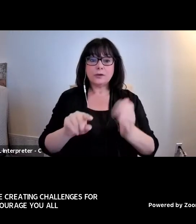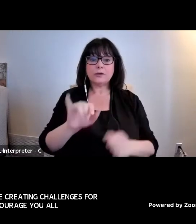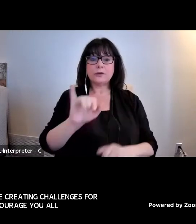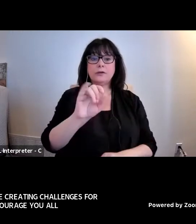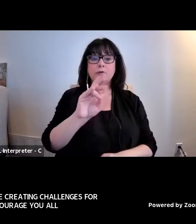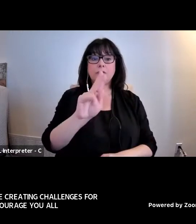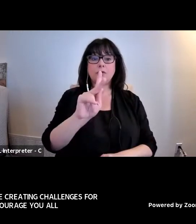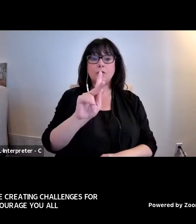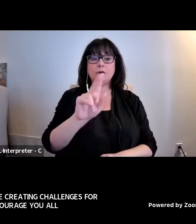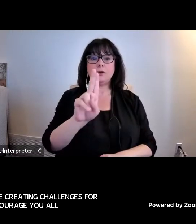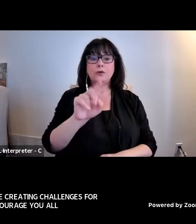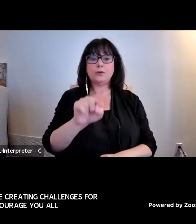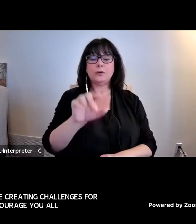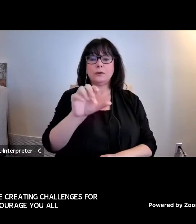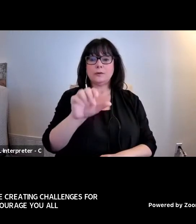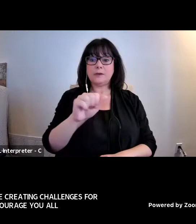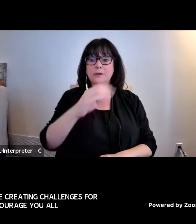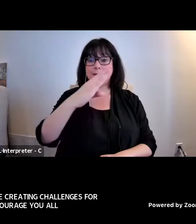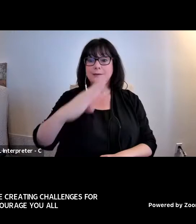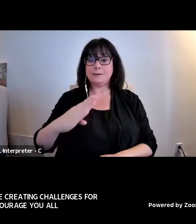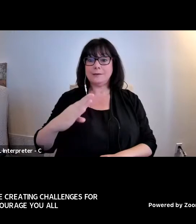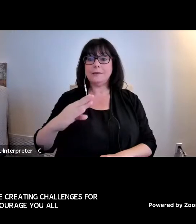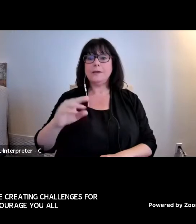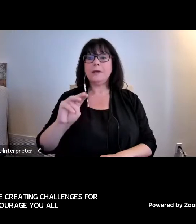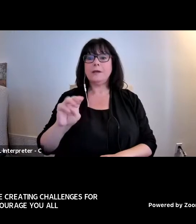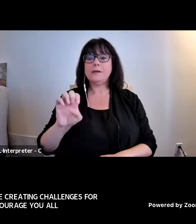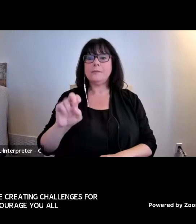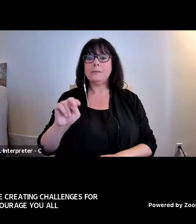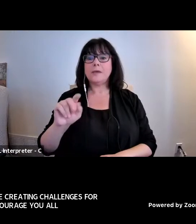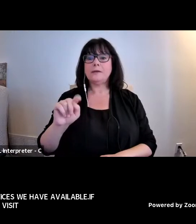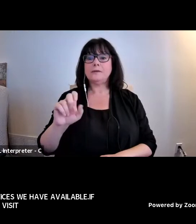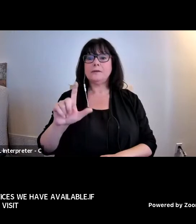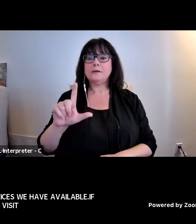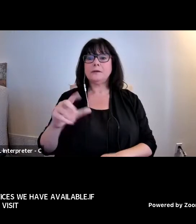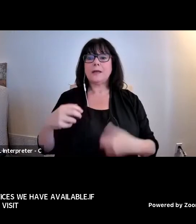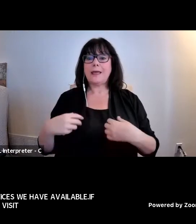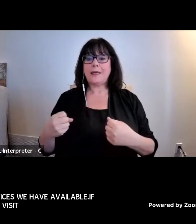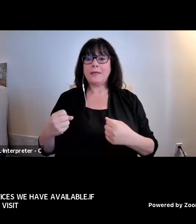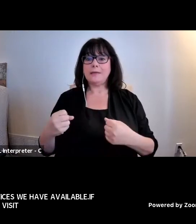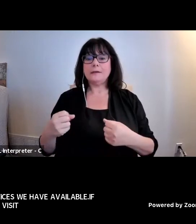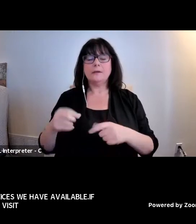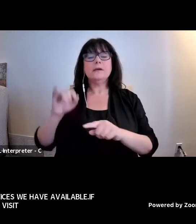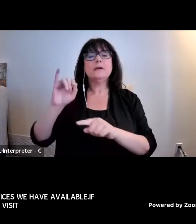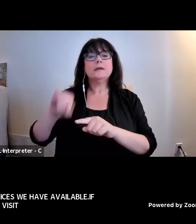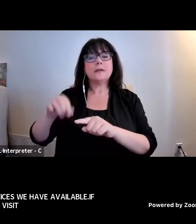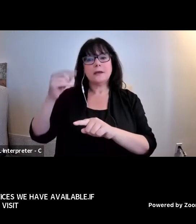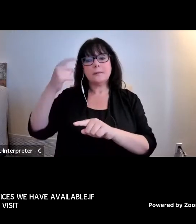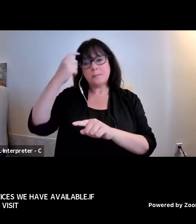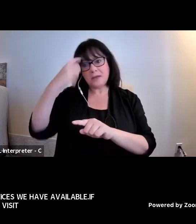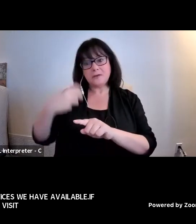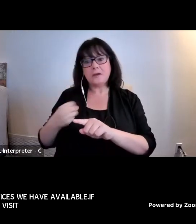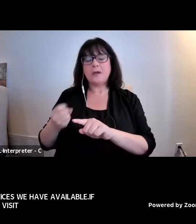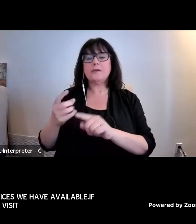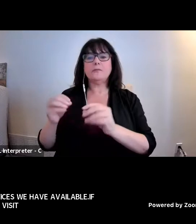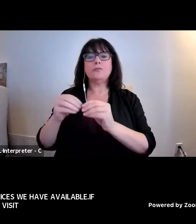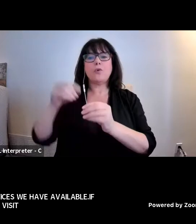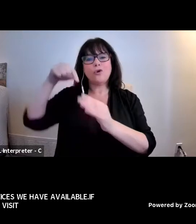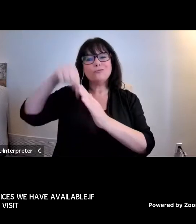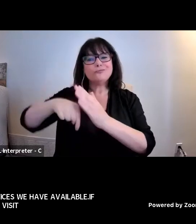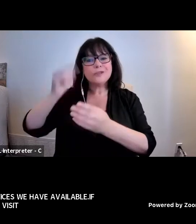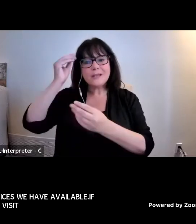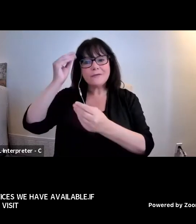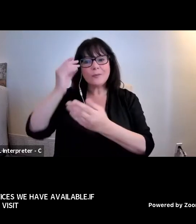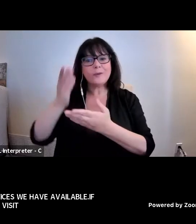yorku.ca/mental health for more information. So thank you very much, and I look forward, along with my colleagues, to answering your